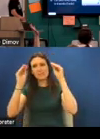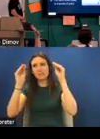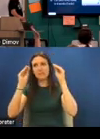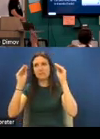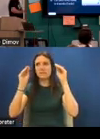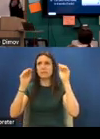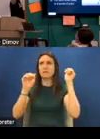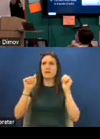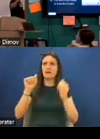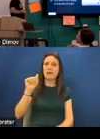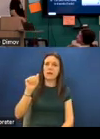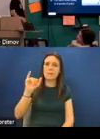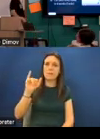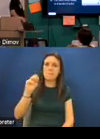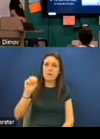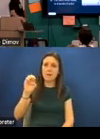Ame.